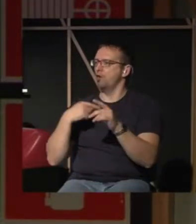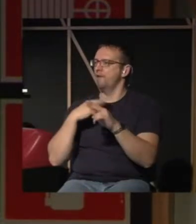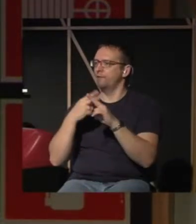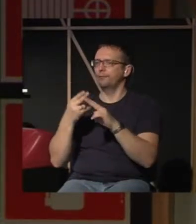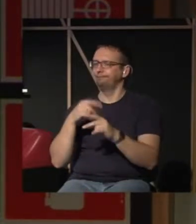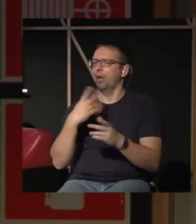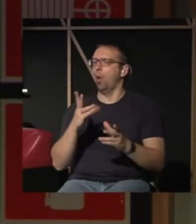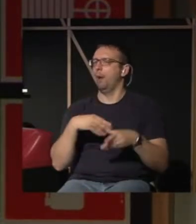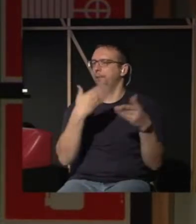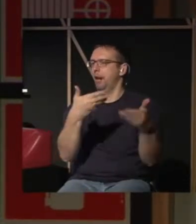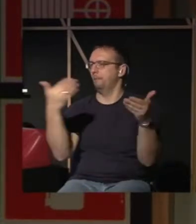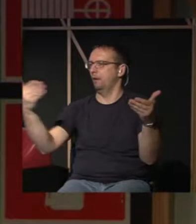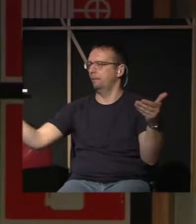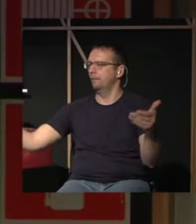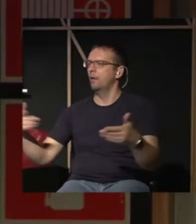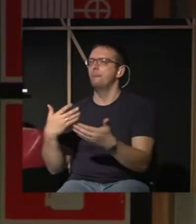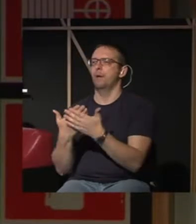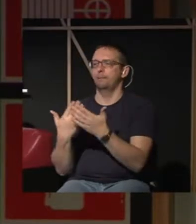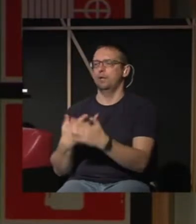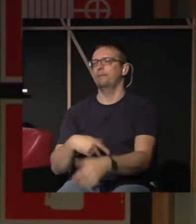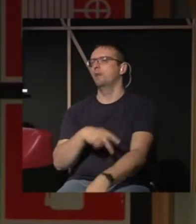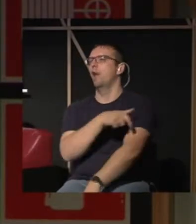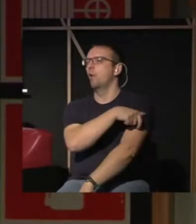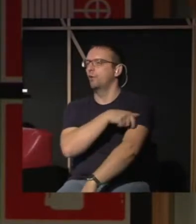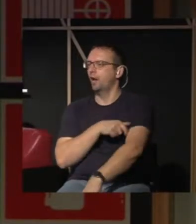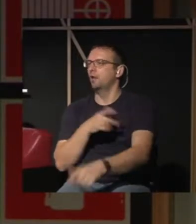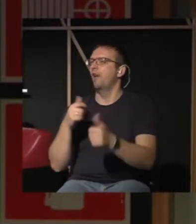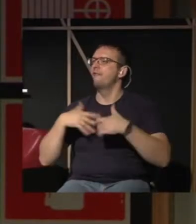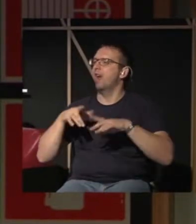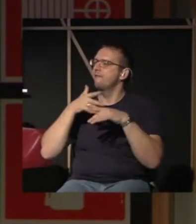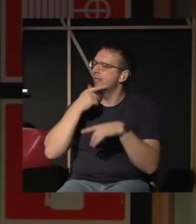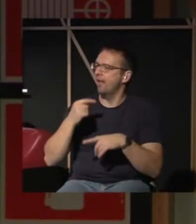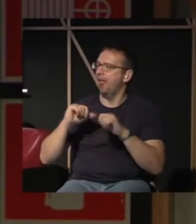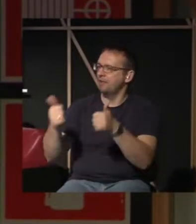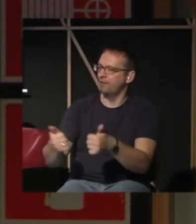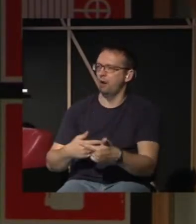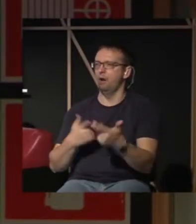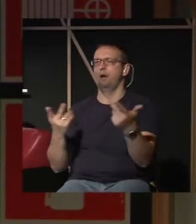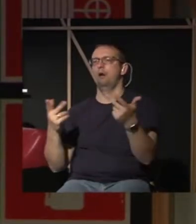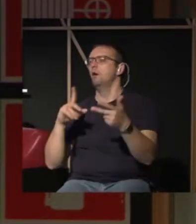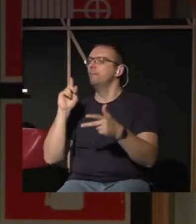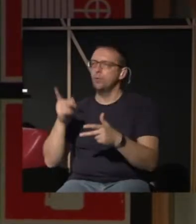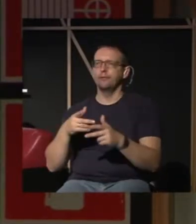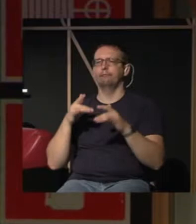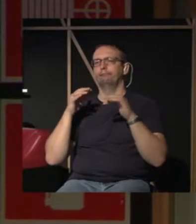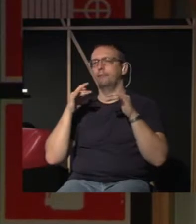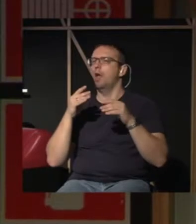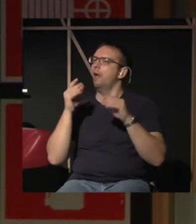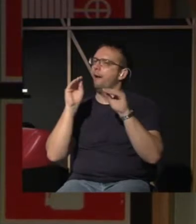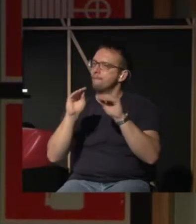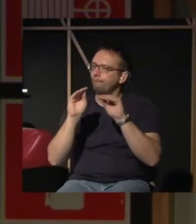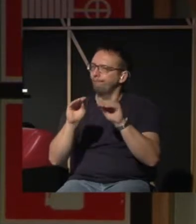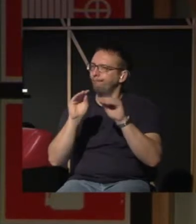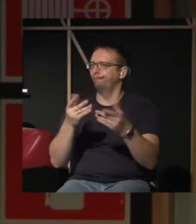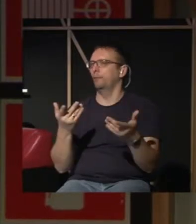VVIP, volunteers, and so on. So there's a lot of interaction with all of these departments in making sure that they're also taking